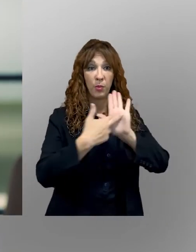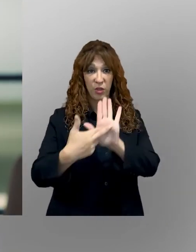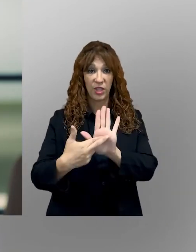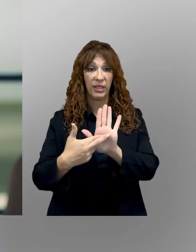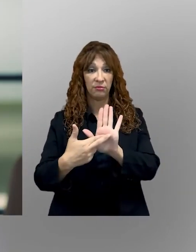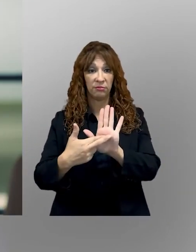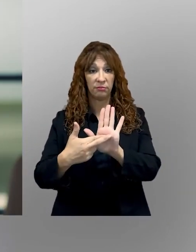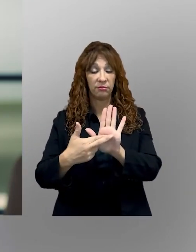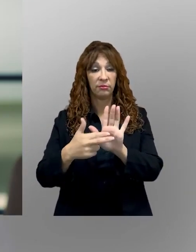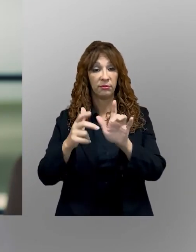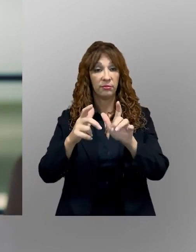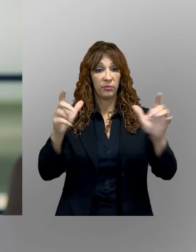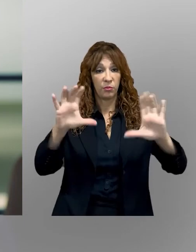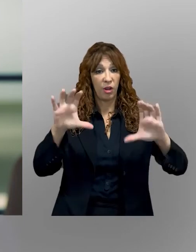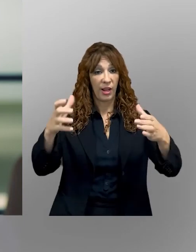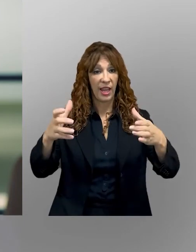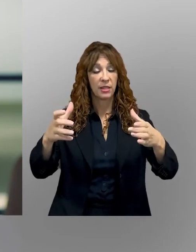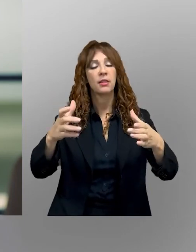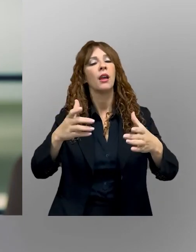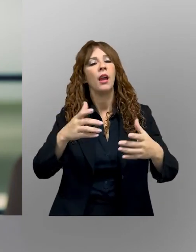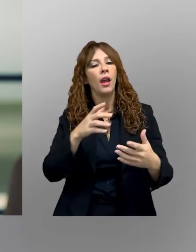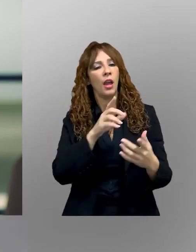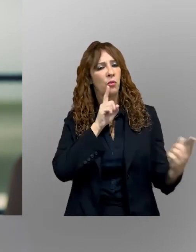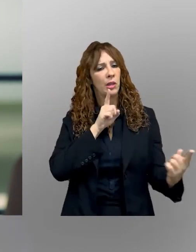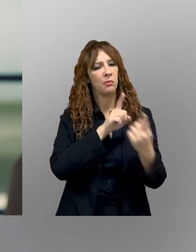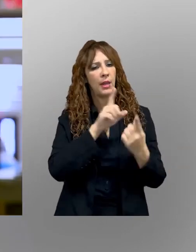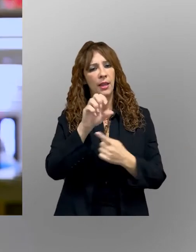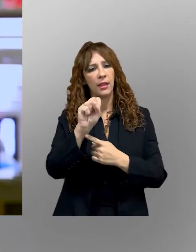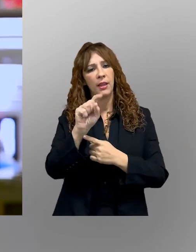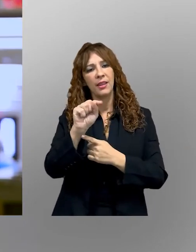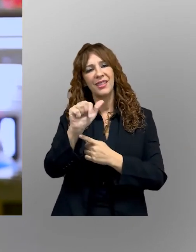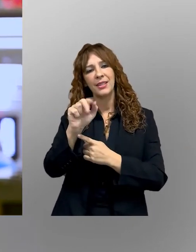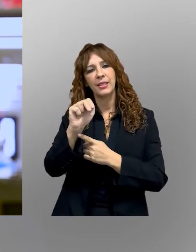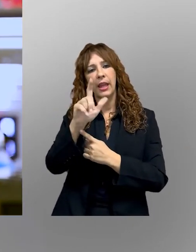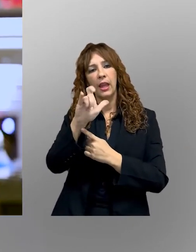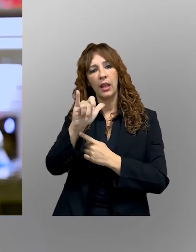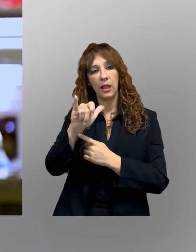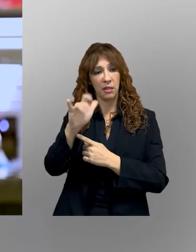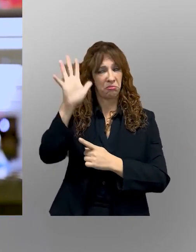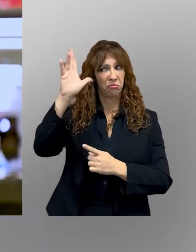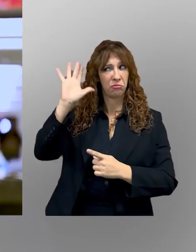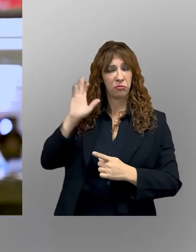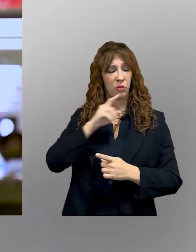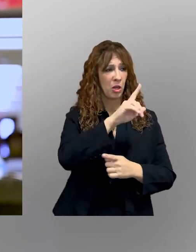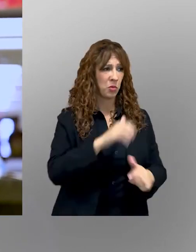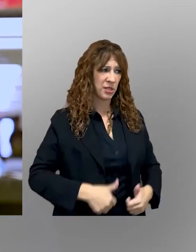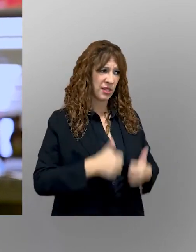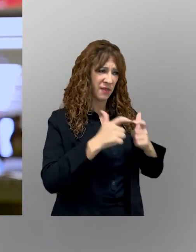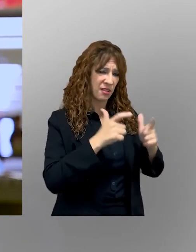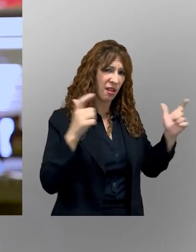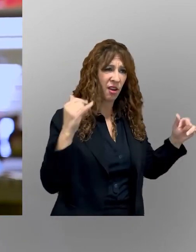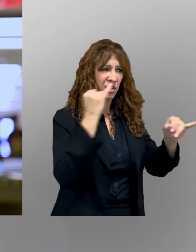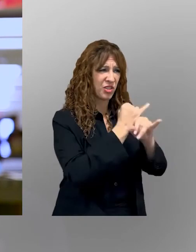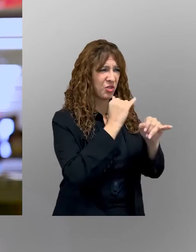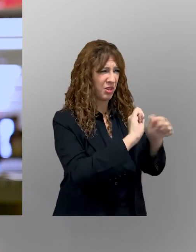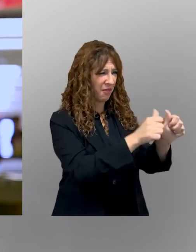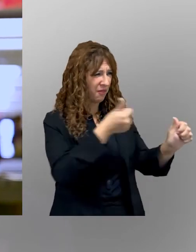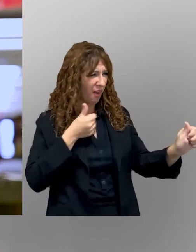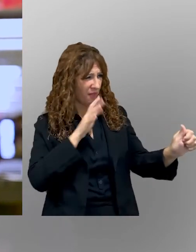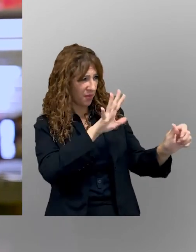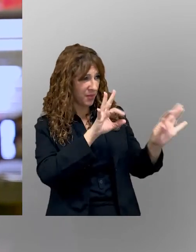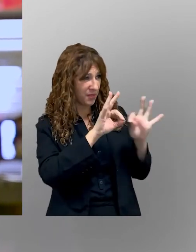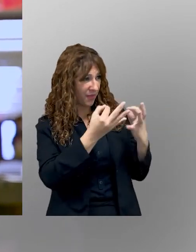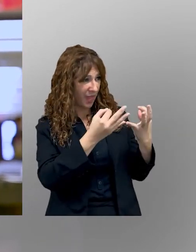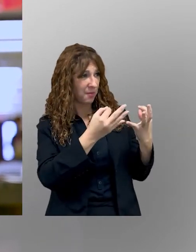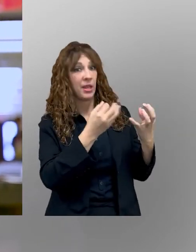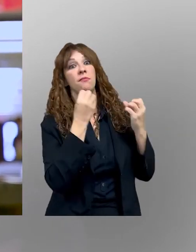to represent the broader class. And we learned of Stanley Liggis. He was living in a large institution, far away from his family,